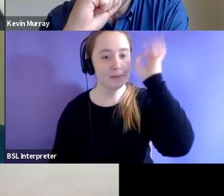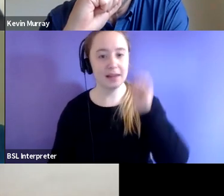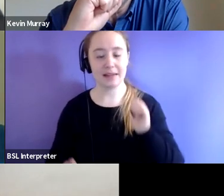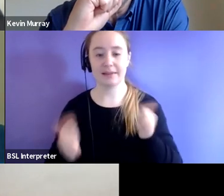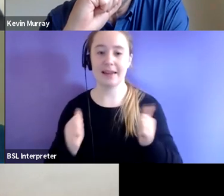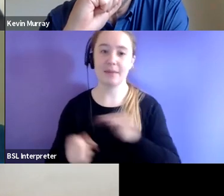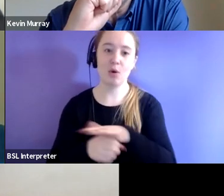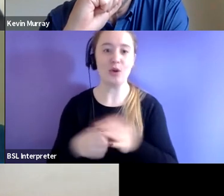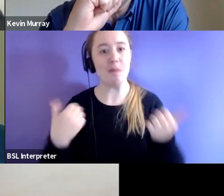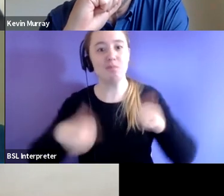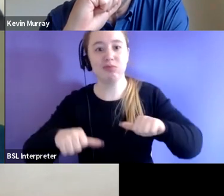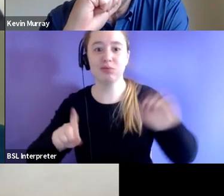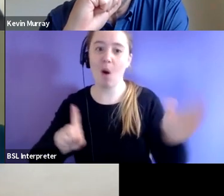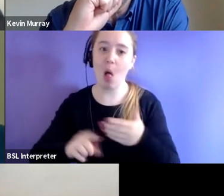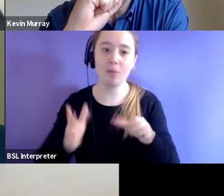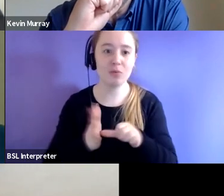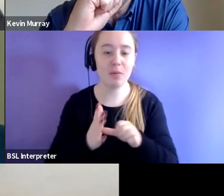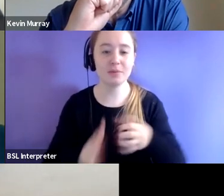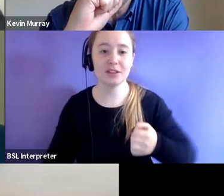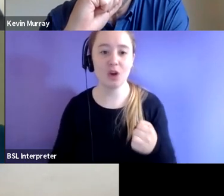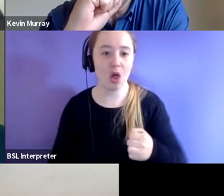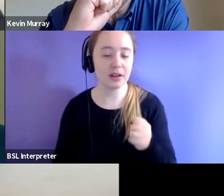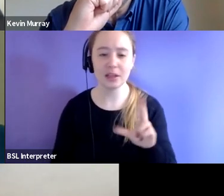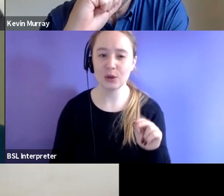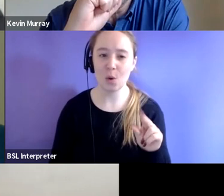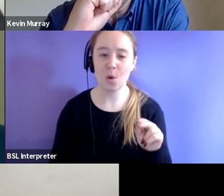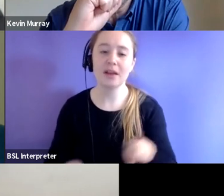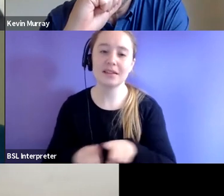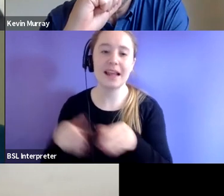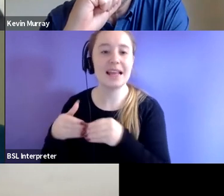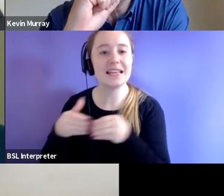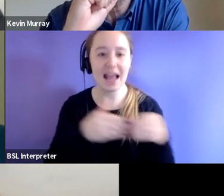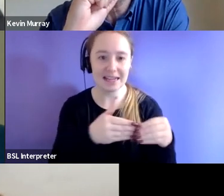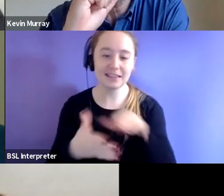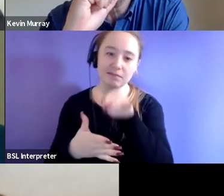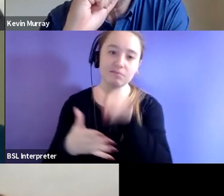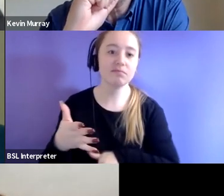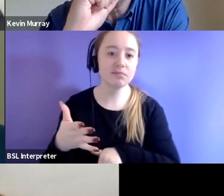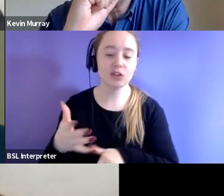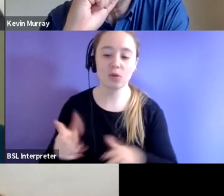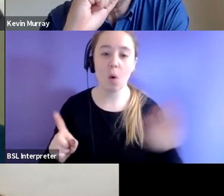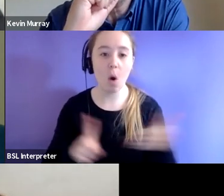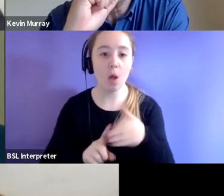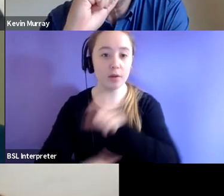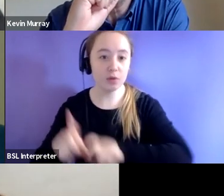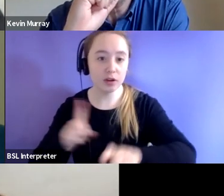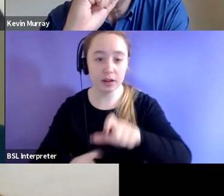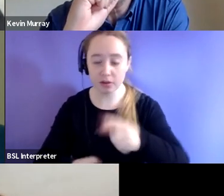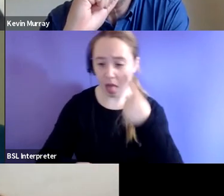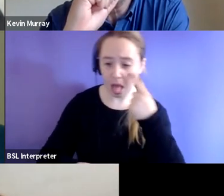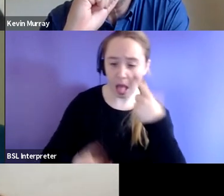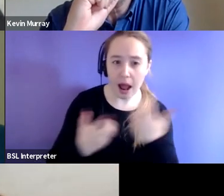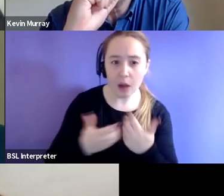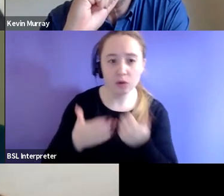all of Scotland. It's a kind of a guiding thing for us to go in and work in every community to see how we help with